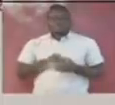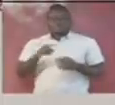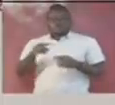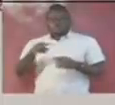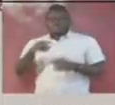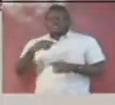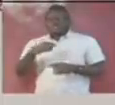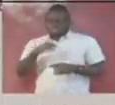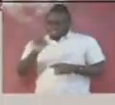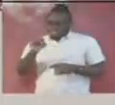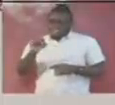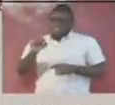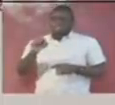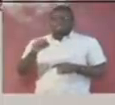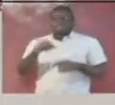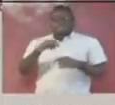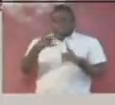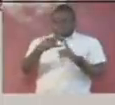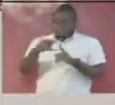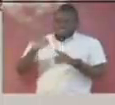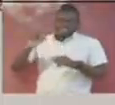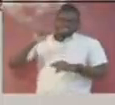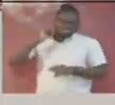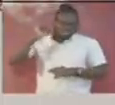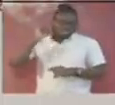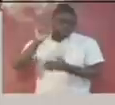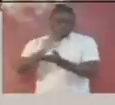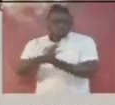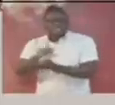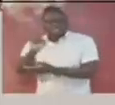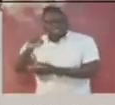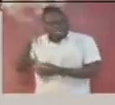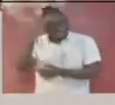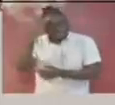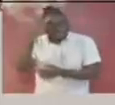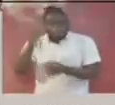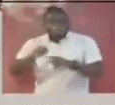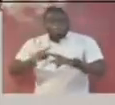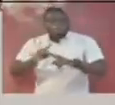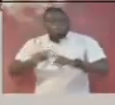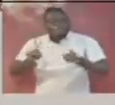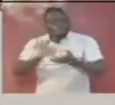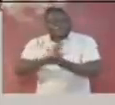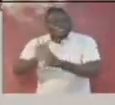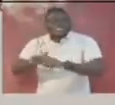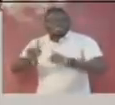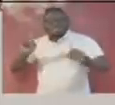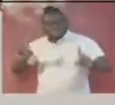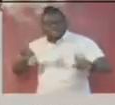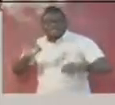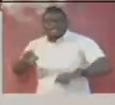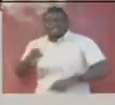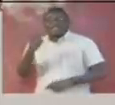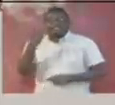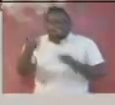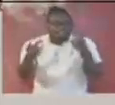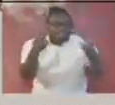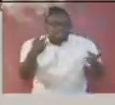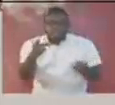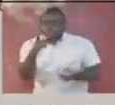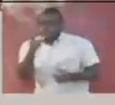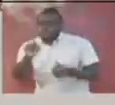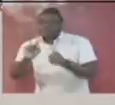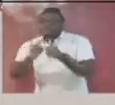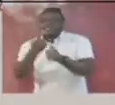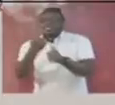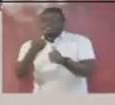and at this time it's very different for them. And it's the children who are returning first are the children who have exams coming